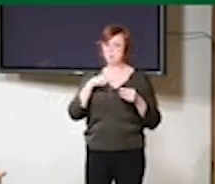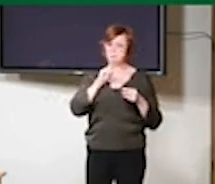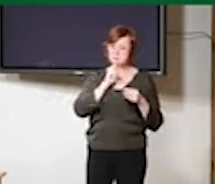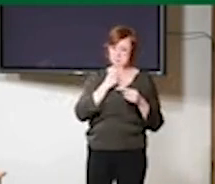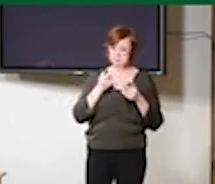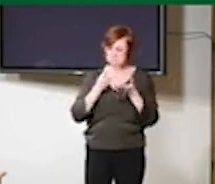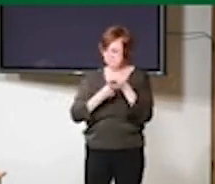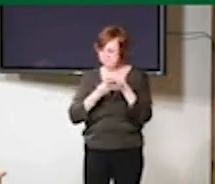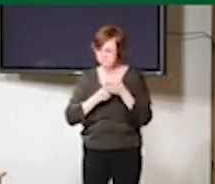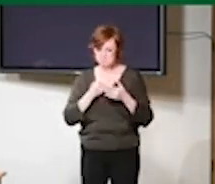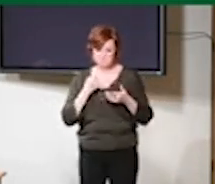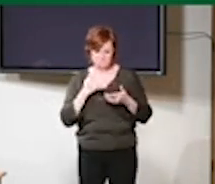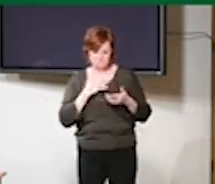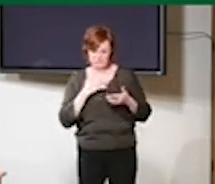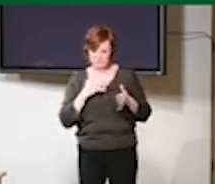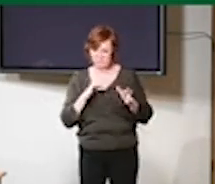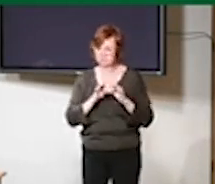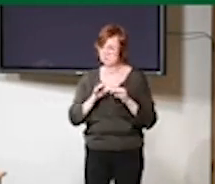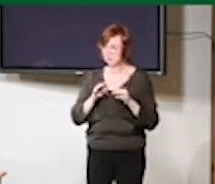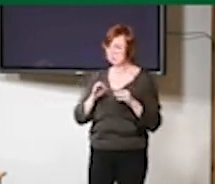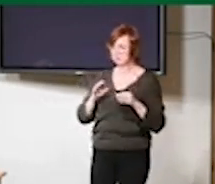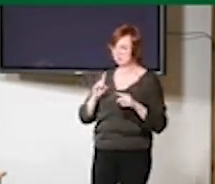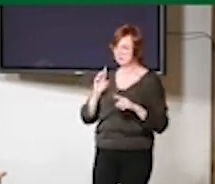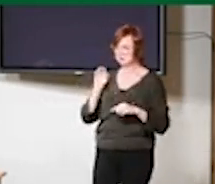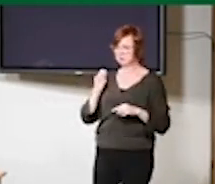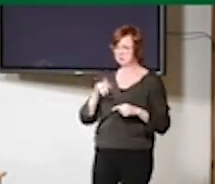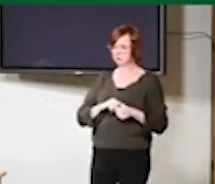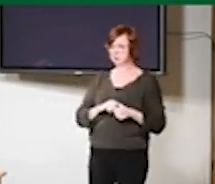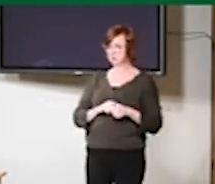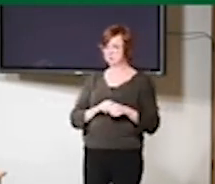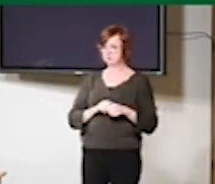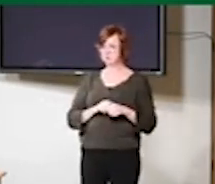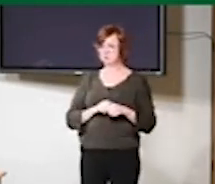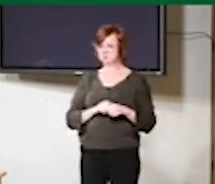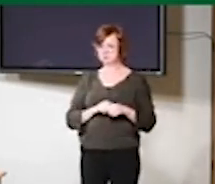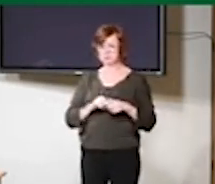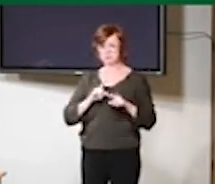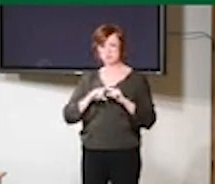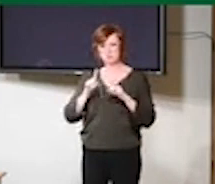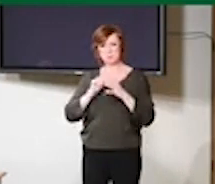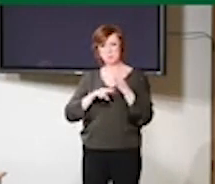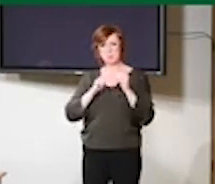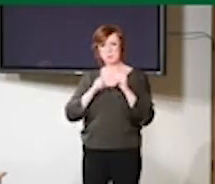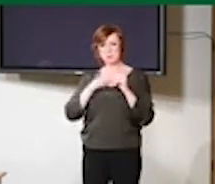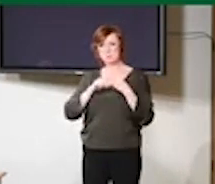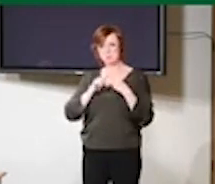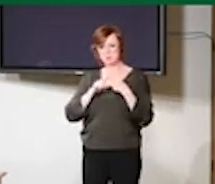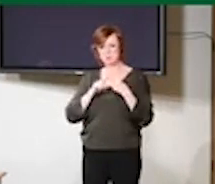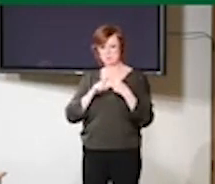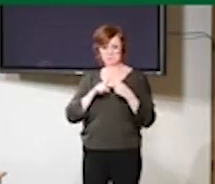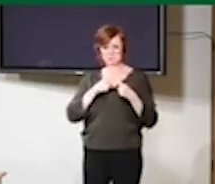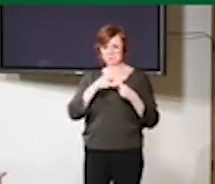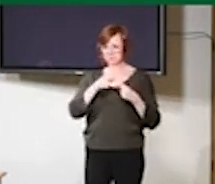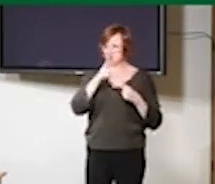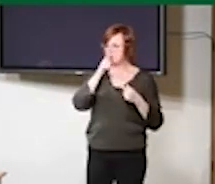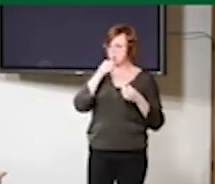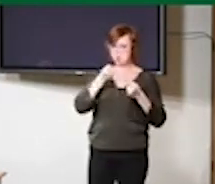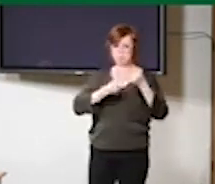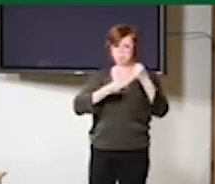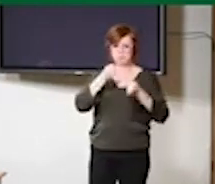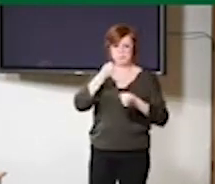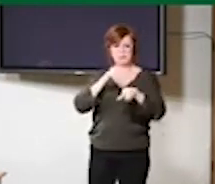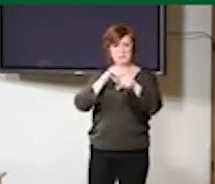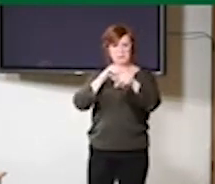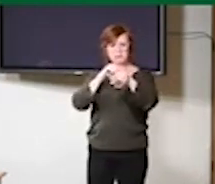I mean, you still didn't really answer my questions. Are you not concerned about the safety risk this could create in light of the trucking tragedy? I mean, we saw